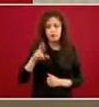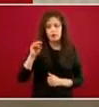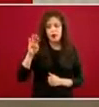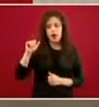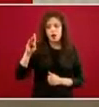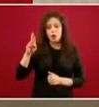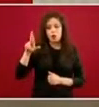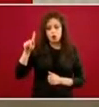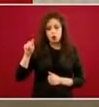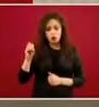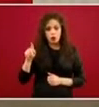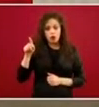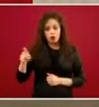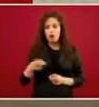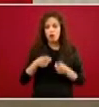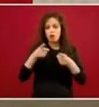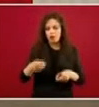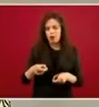program.